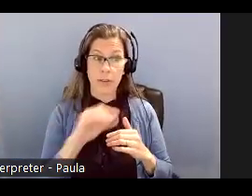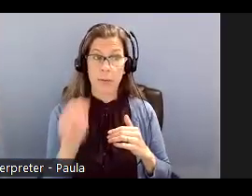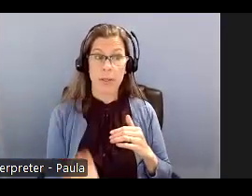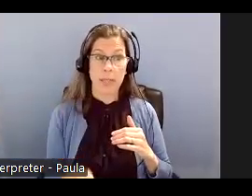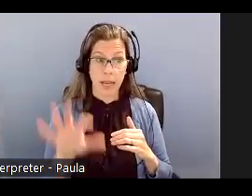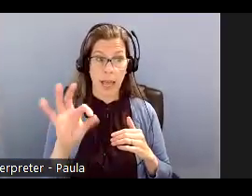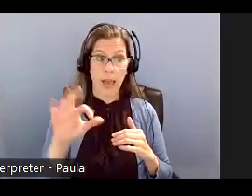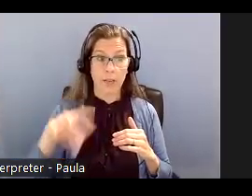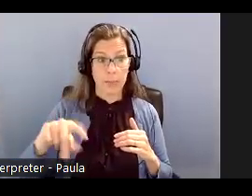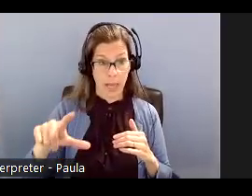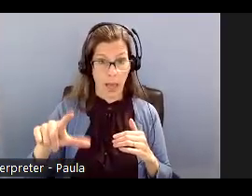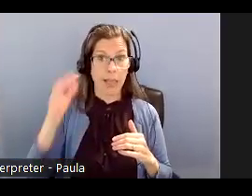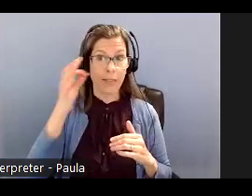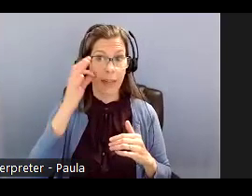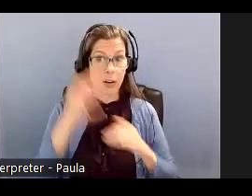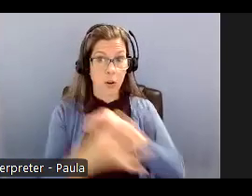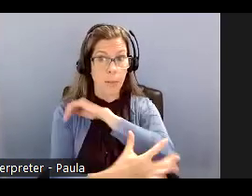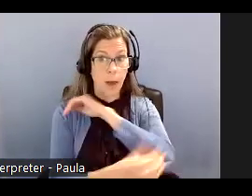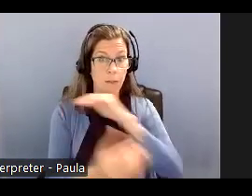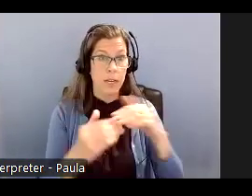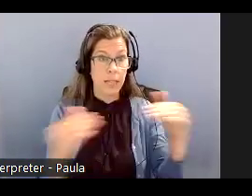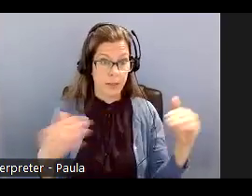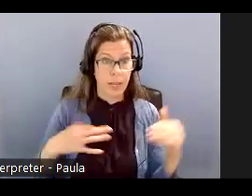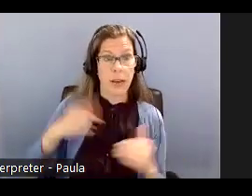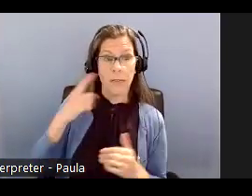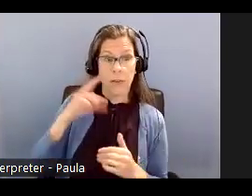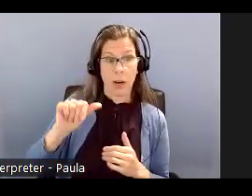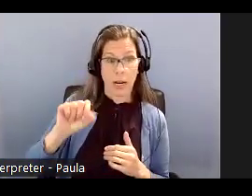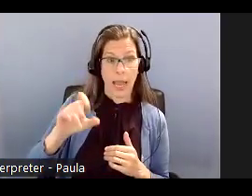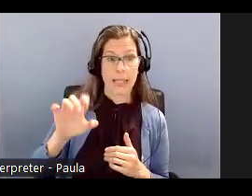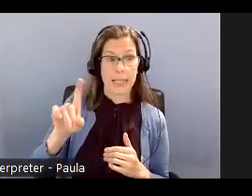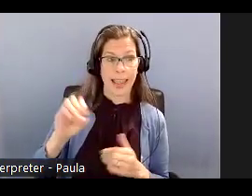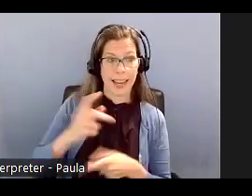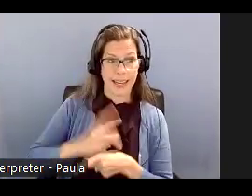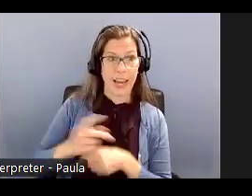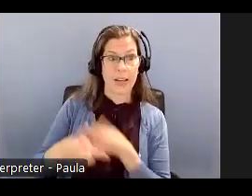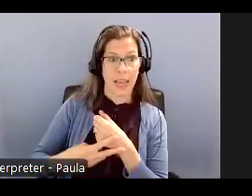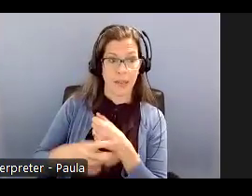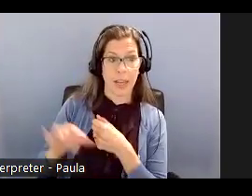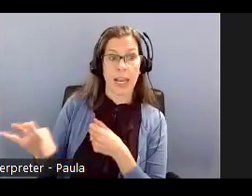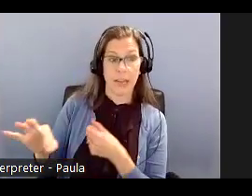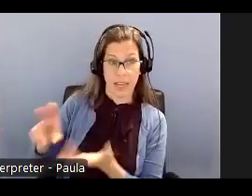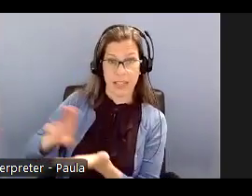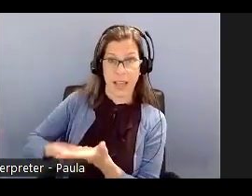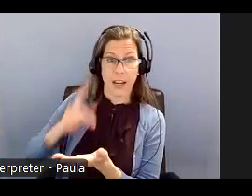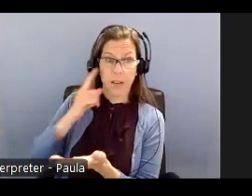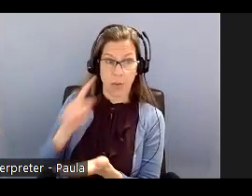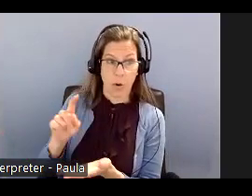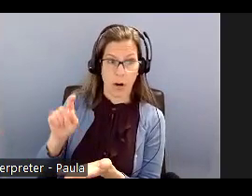the federal poverty level are eligible for Cascade Care savings if they enroll in a Cascade Care